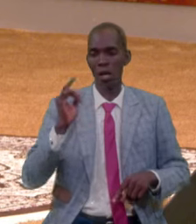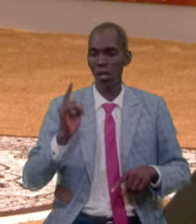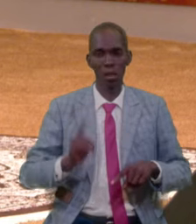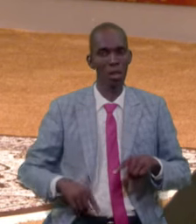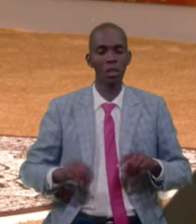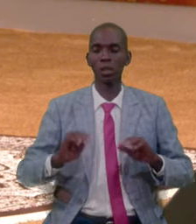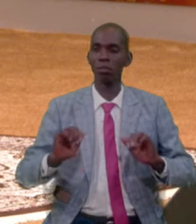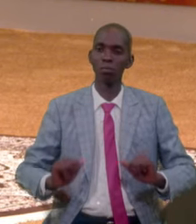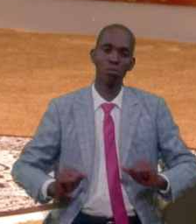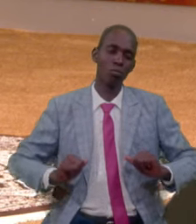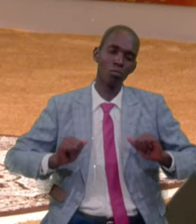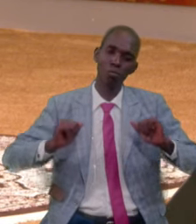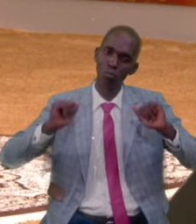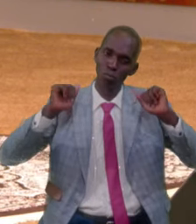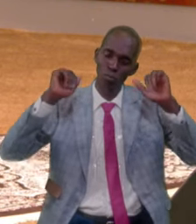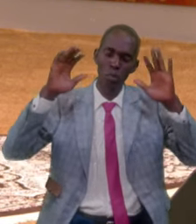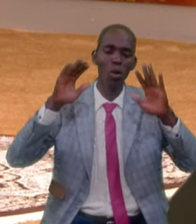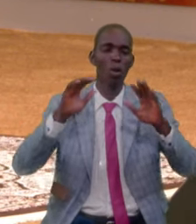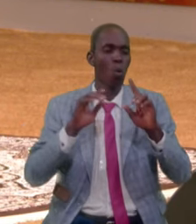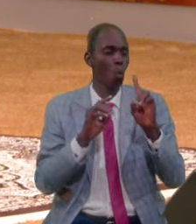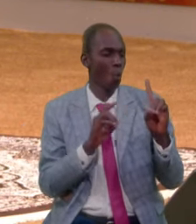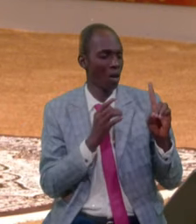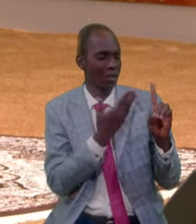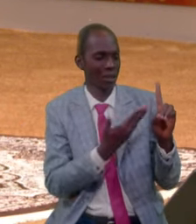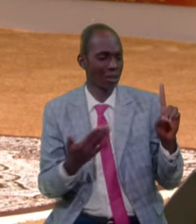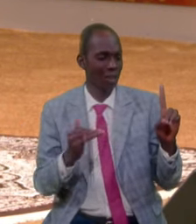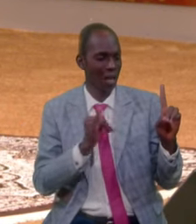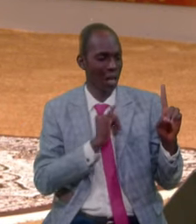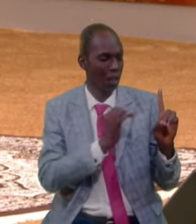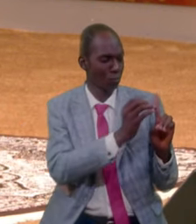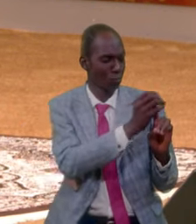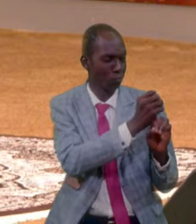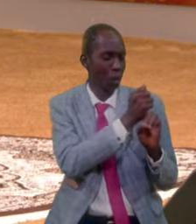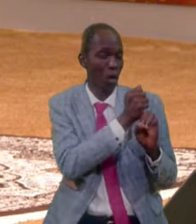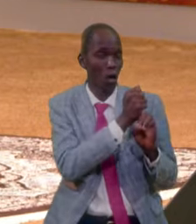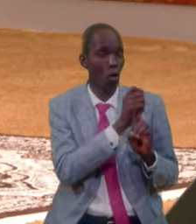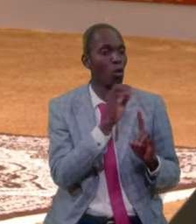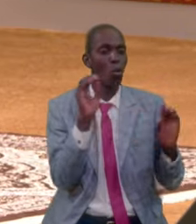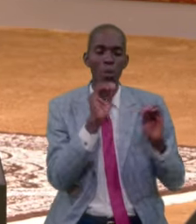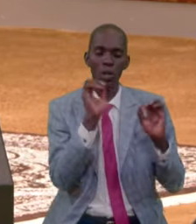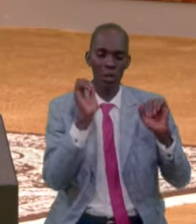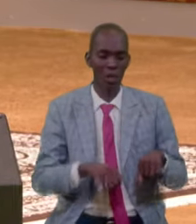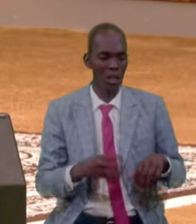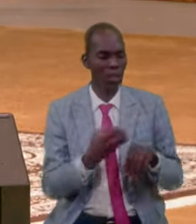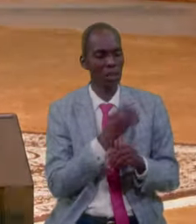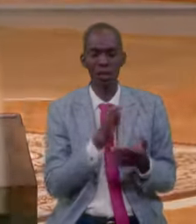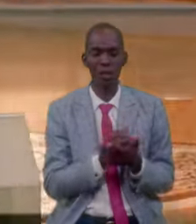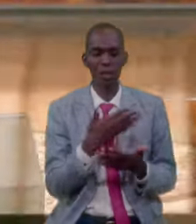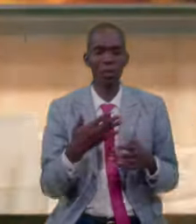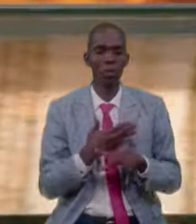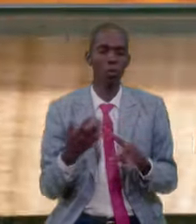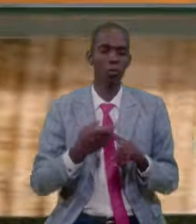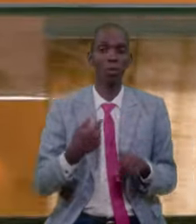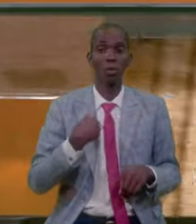that one I hold. And nothing can take that away from me. Yes, I know I'm married,